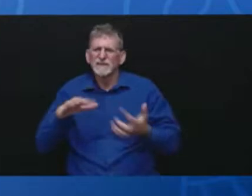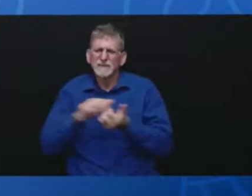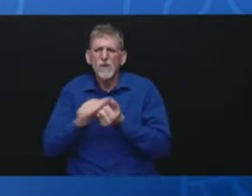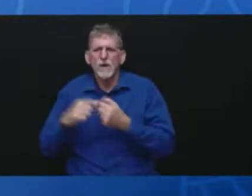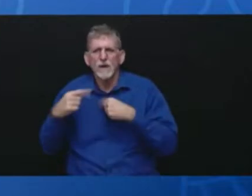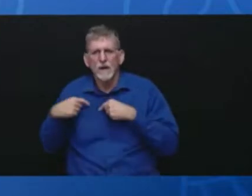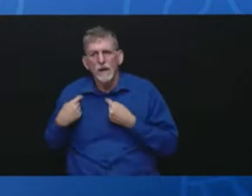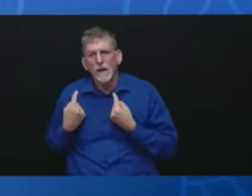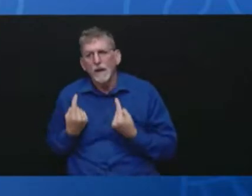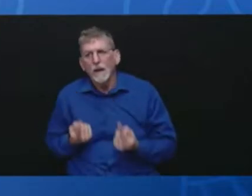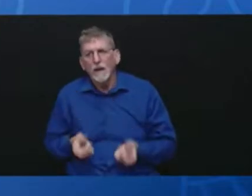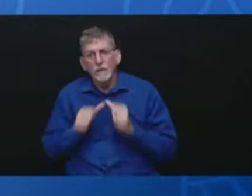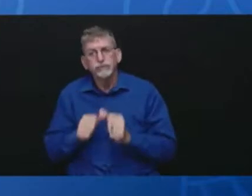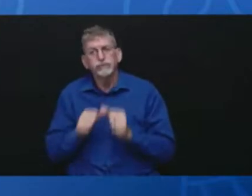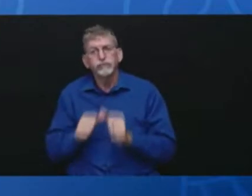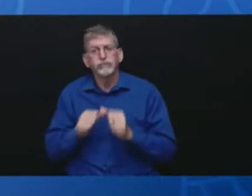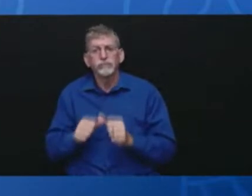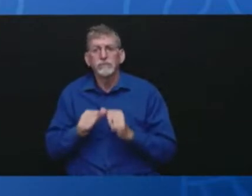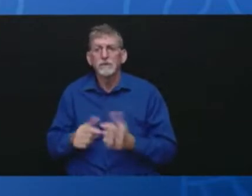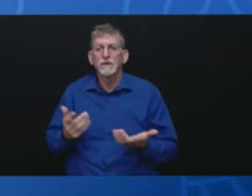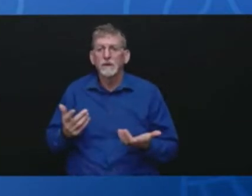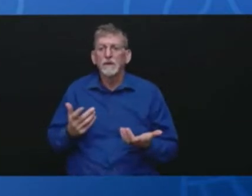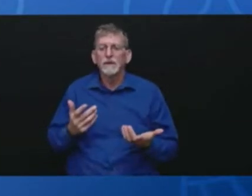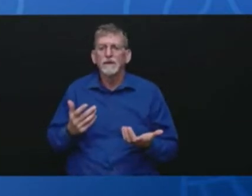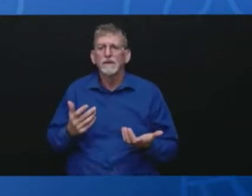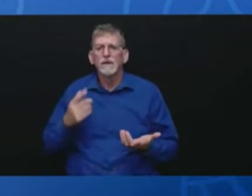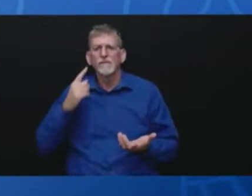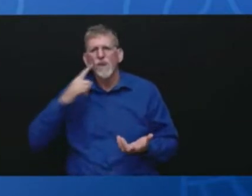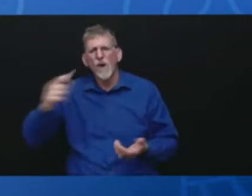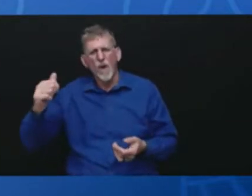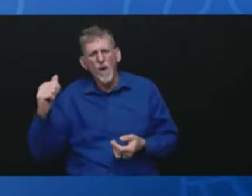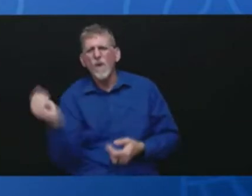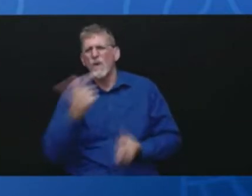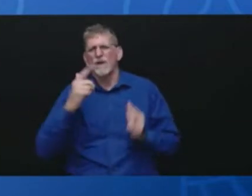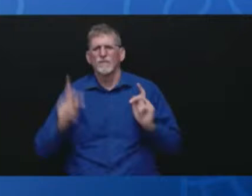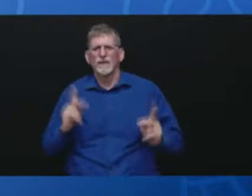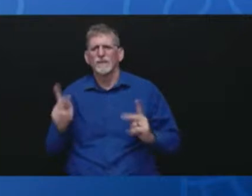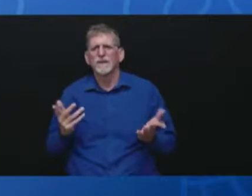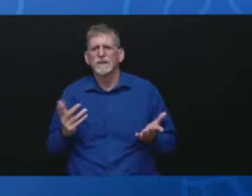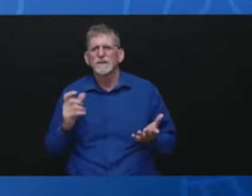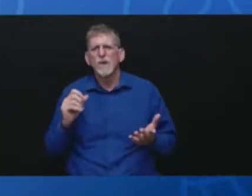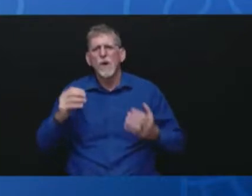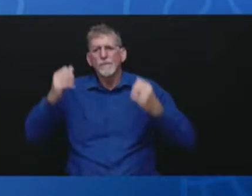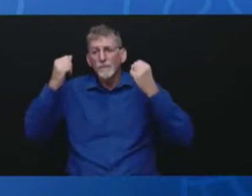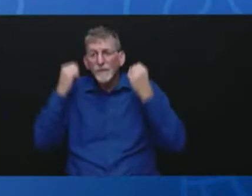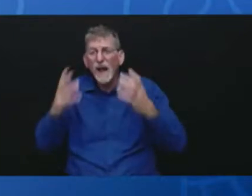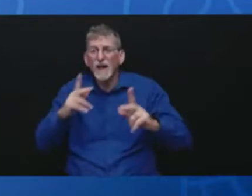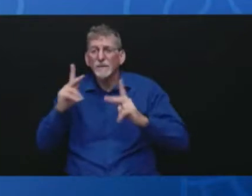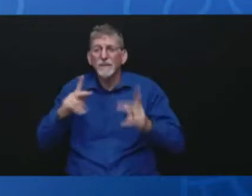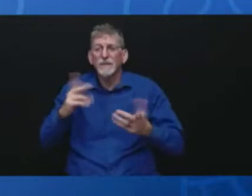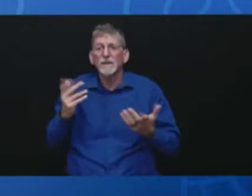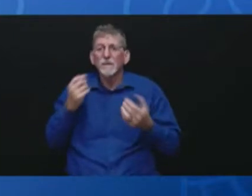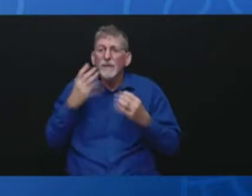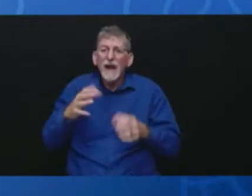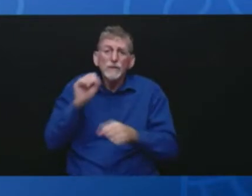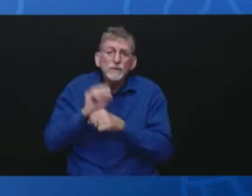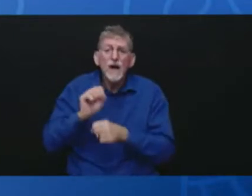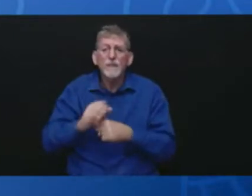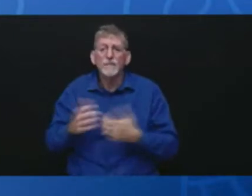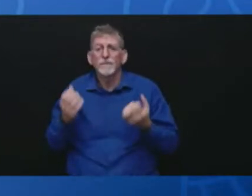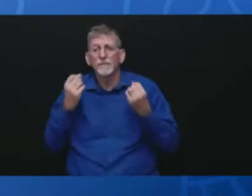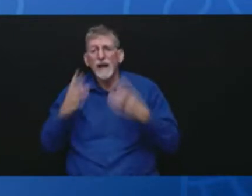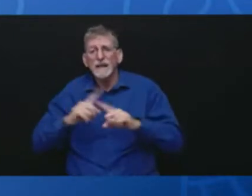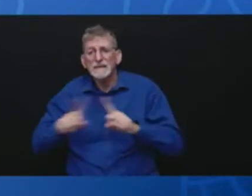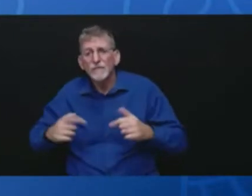everyone who has, so many people who do so many jobs and who've lived different lives,